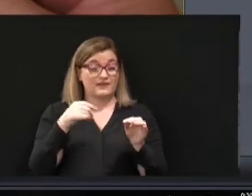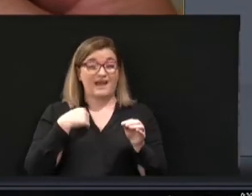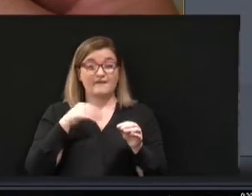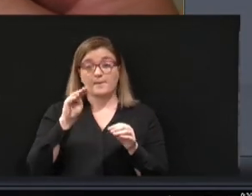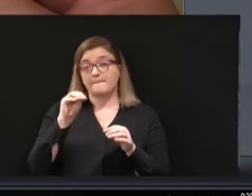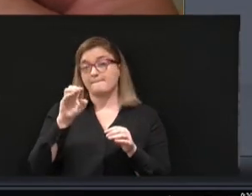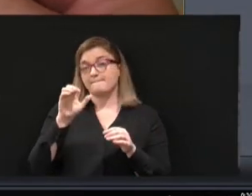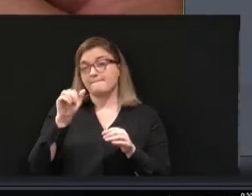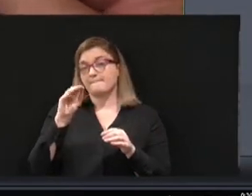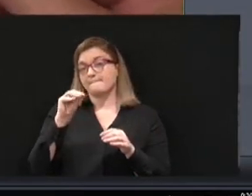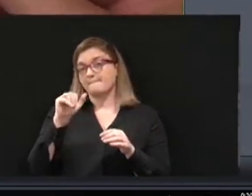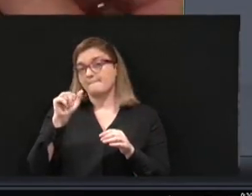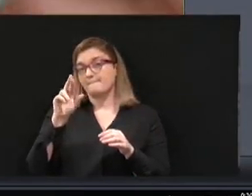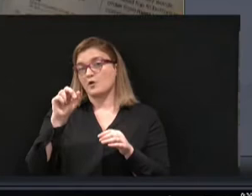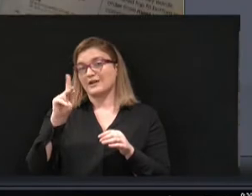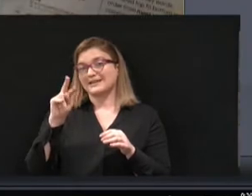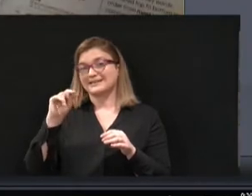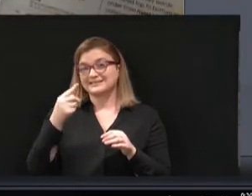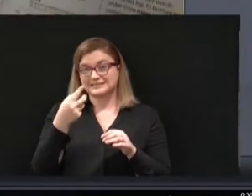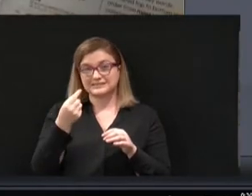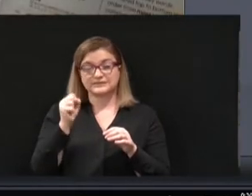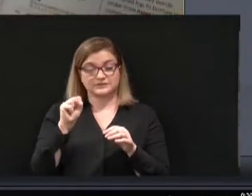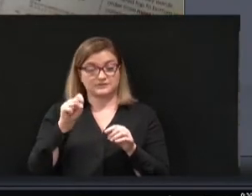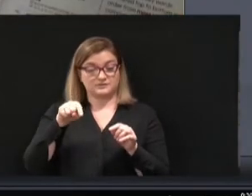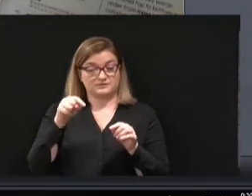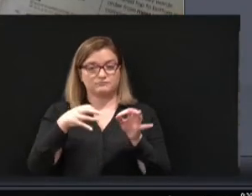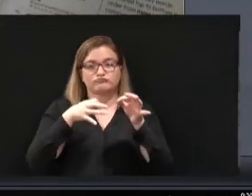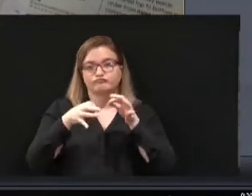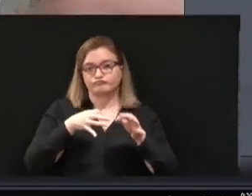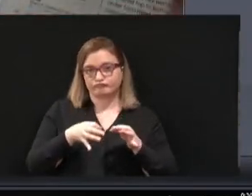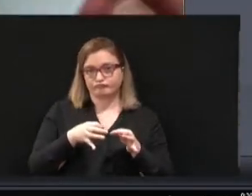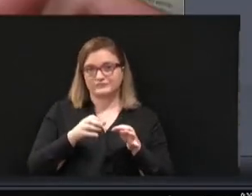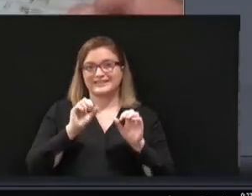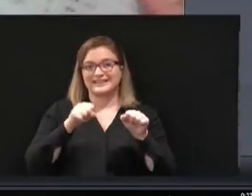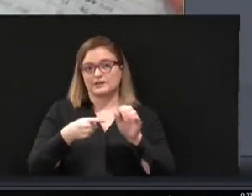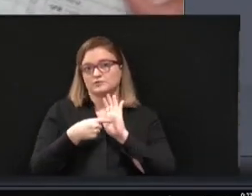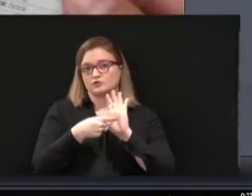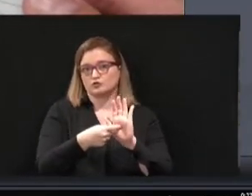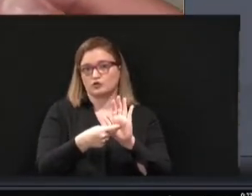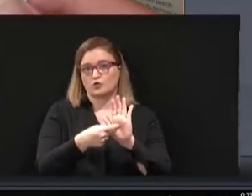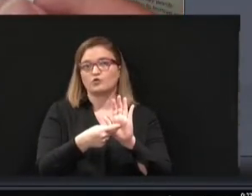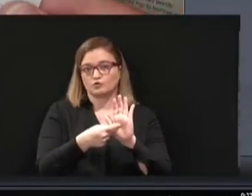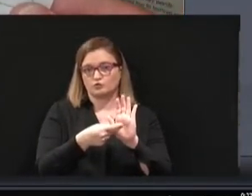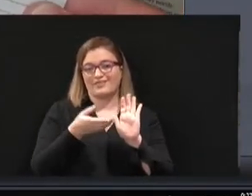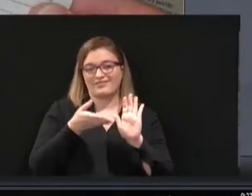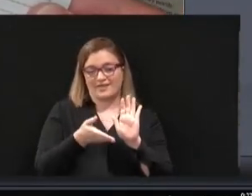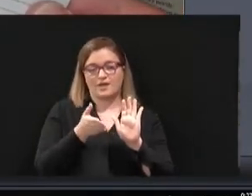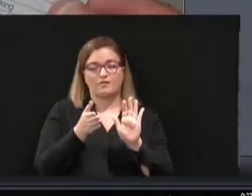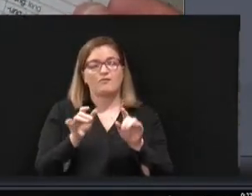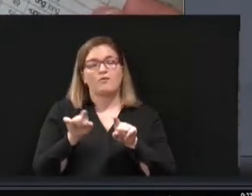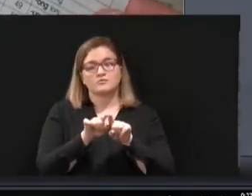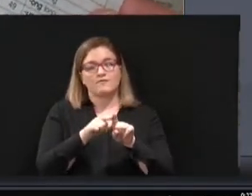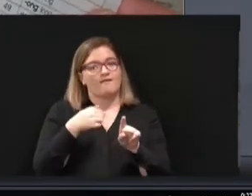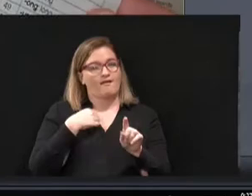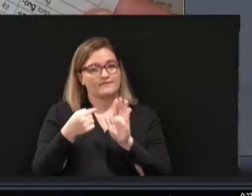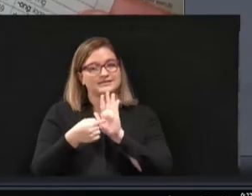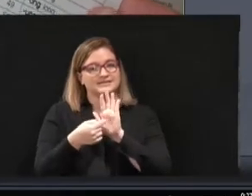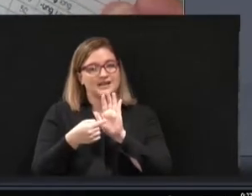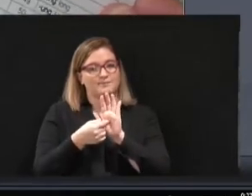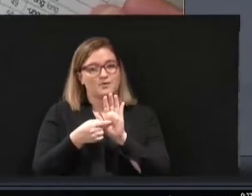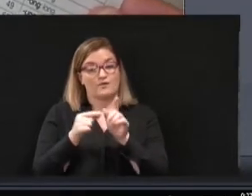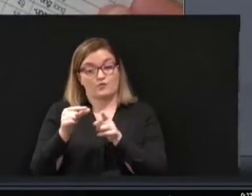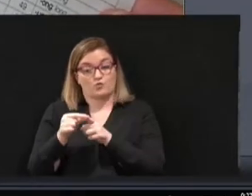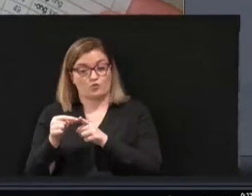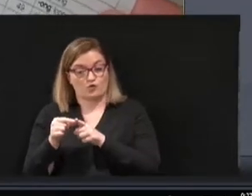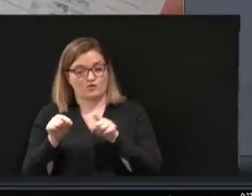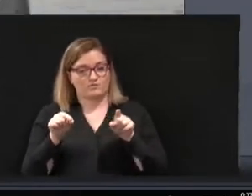in the deck, so you can see the marking with an example of a word And then there's a big table of contents with